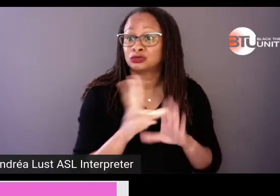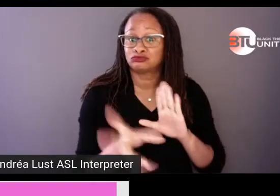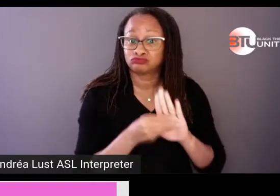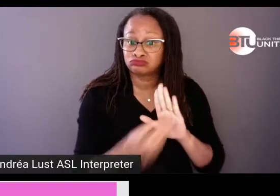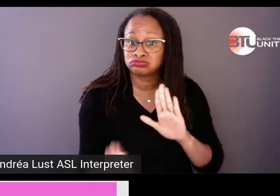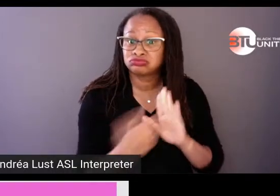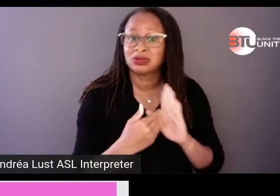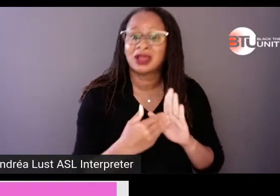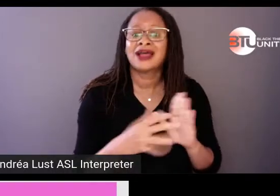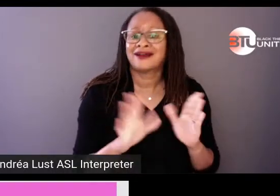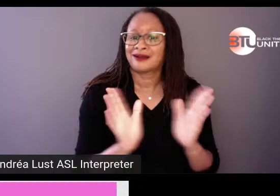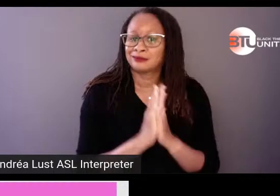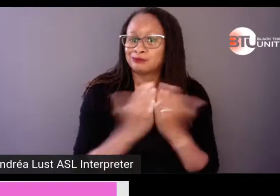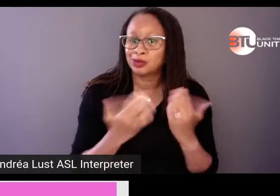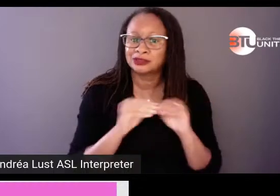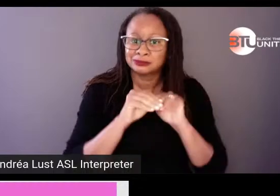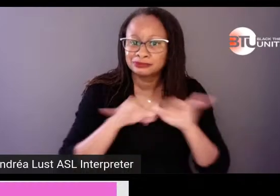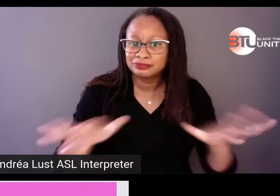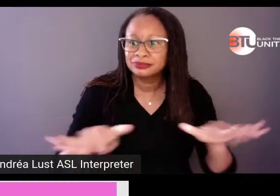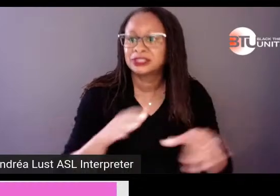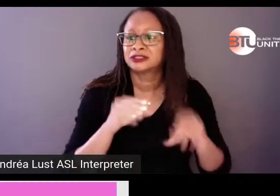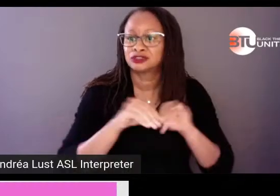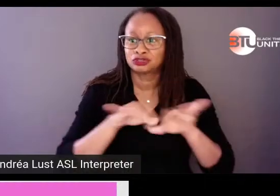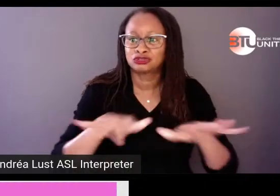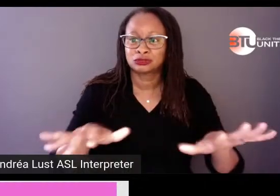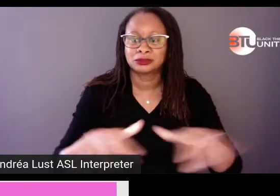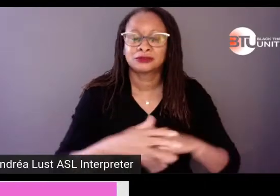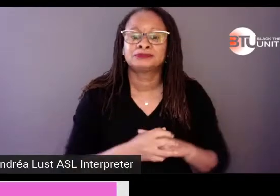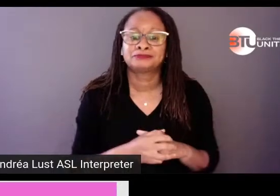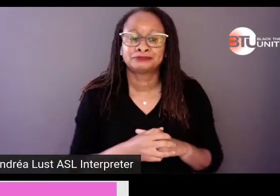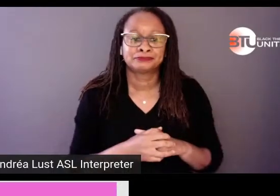and distribute it through bookstores.